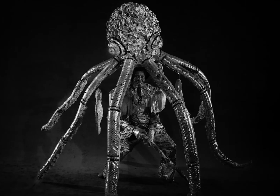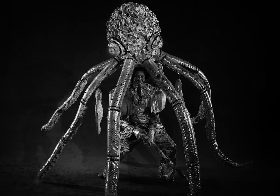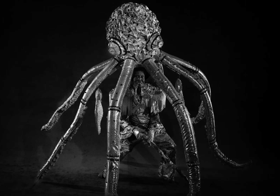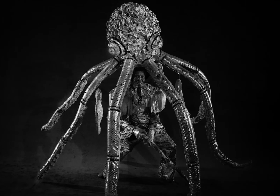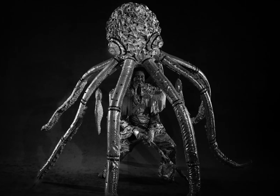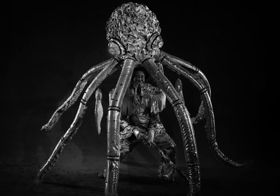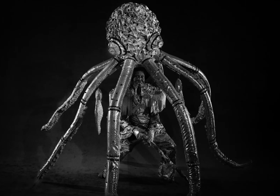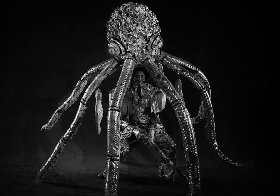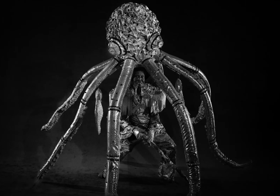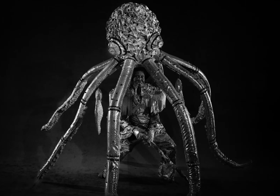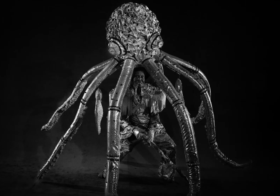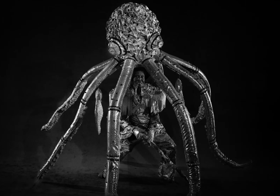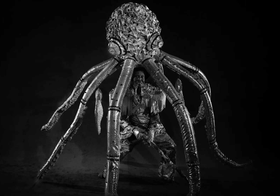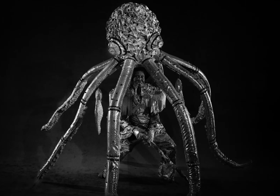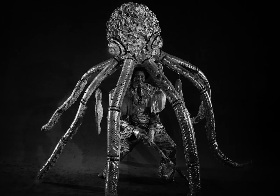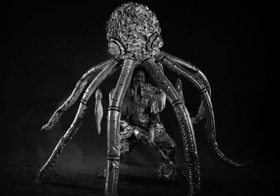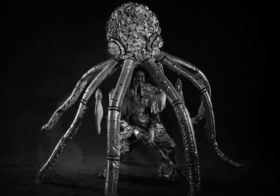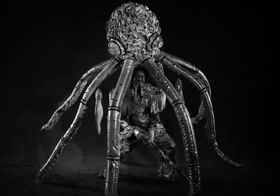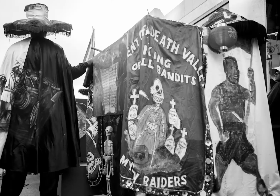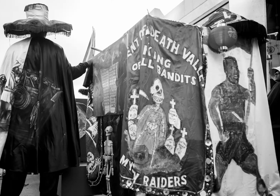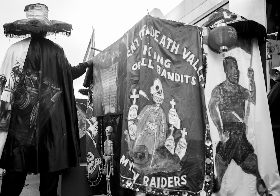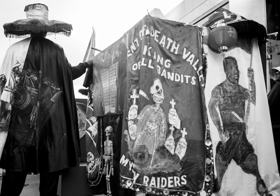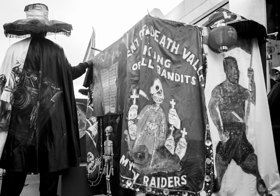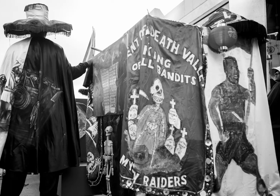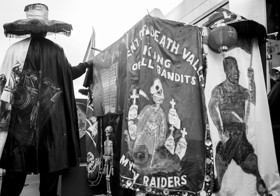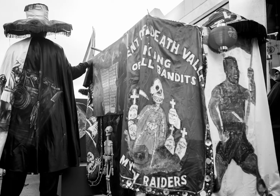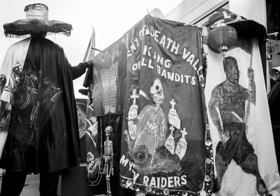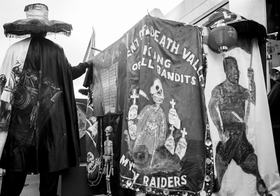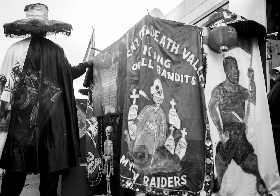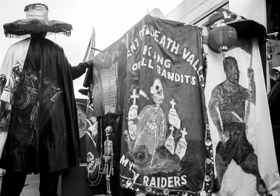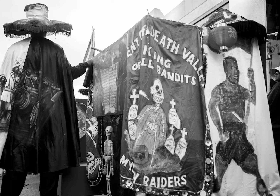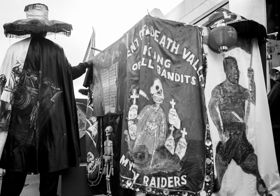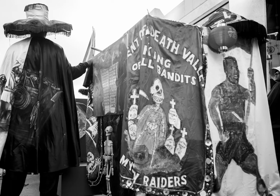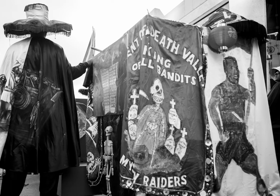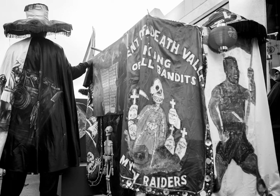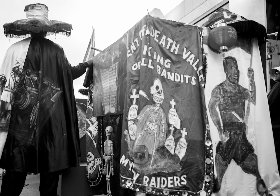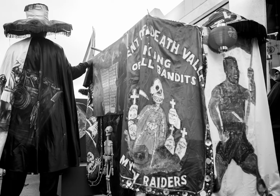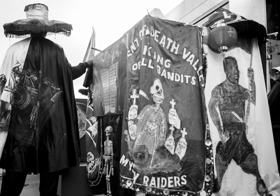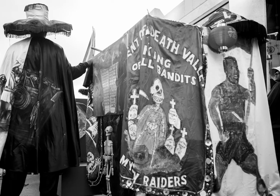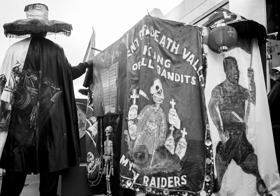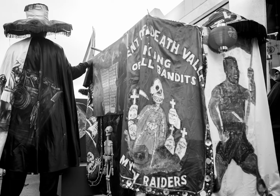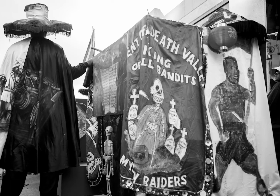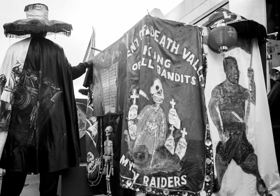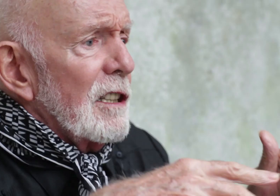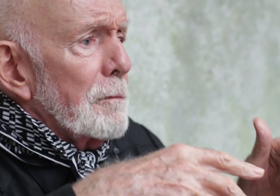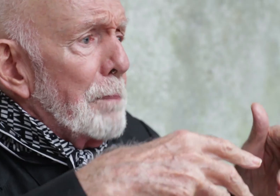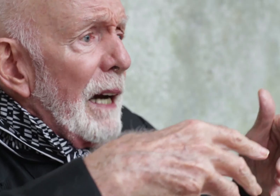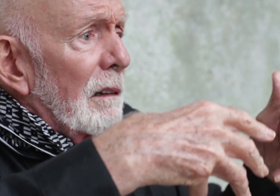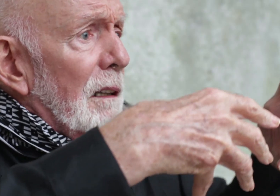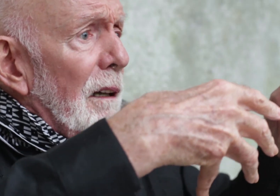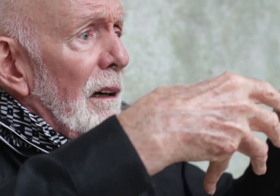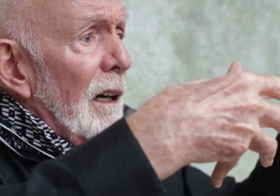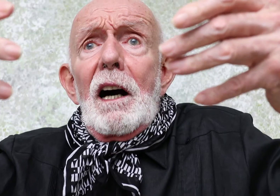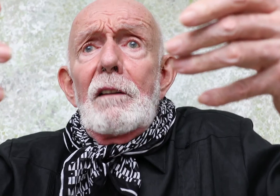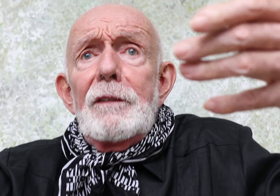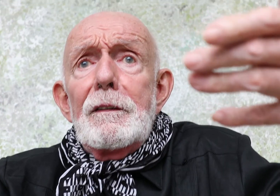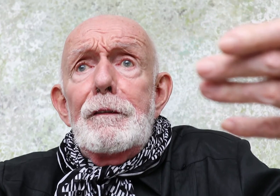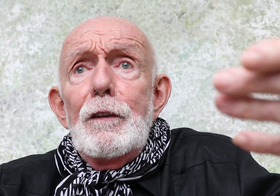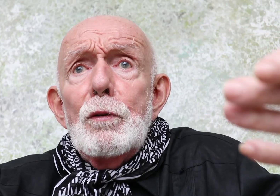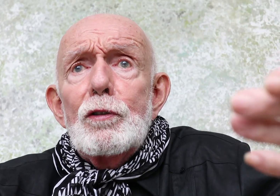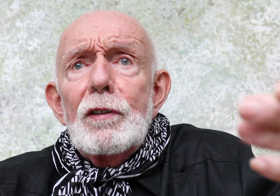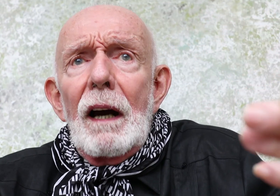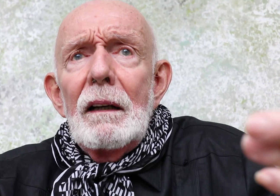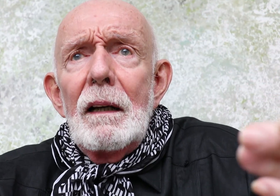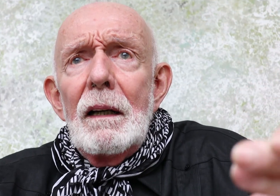And I took the fancy sailor and the midnight robber and put them together as a spectre of